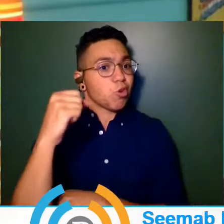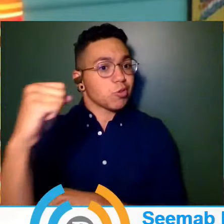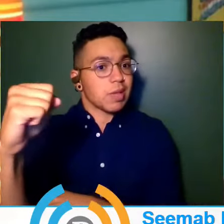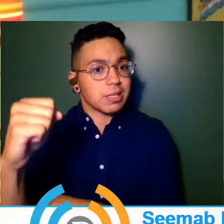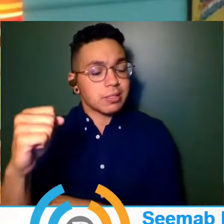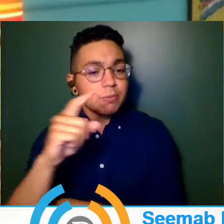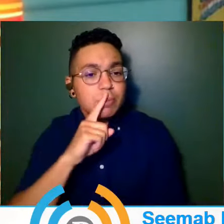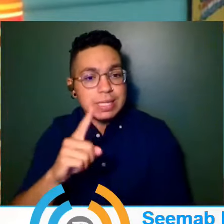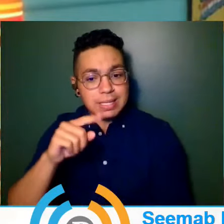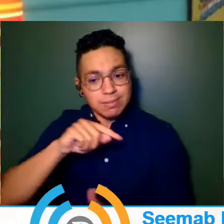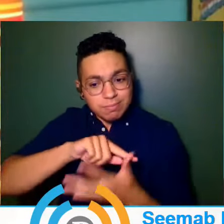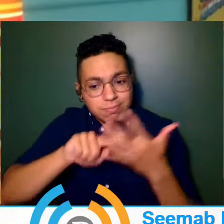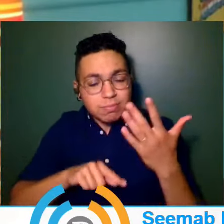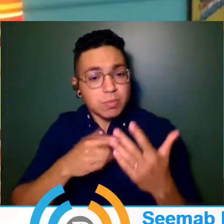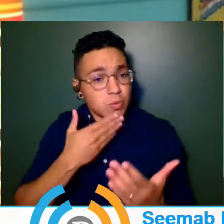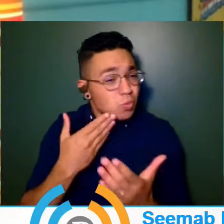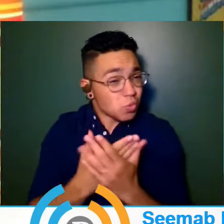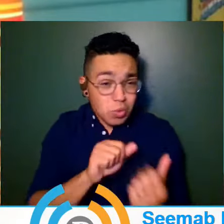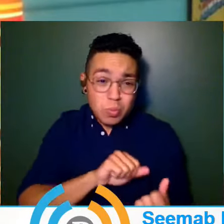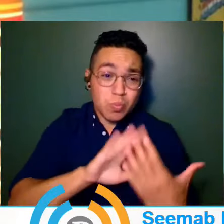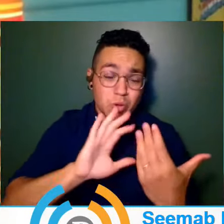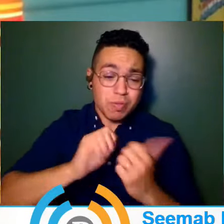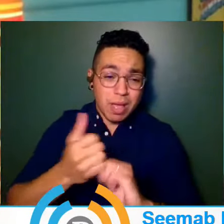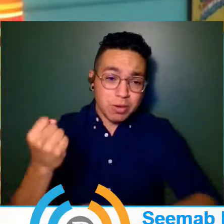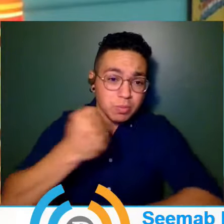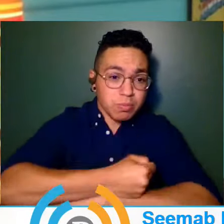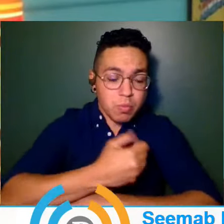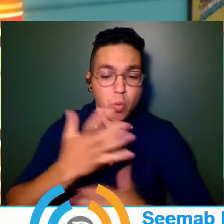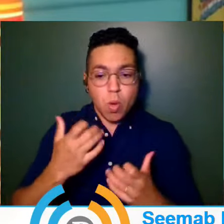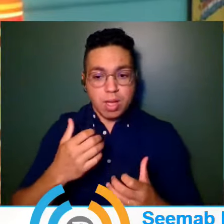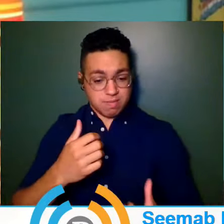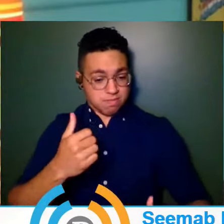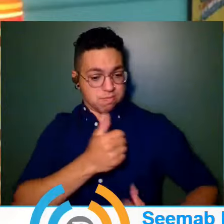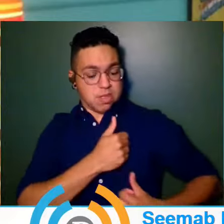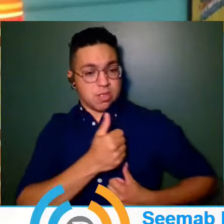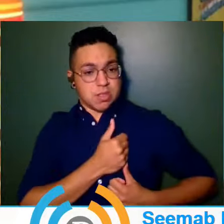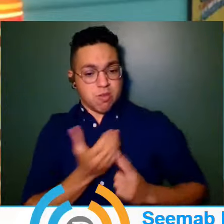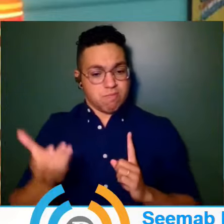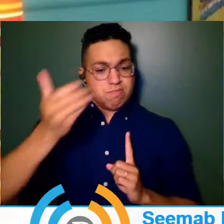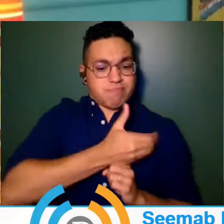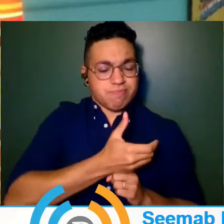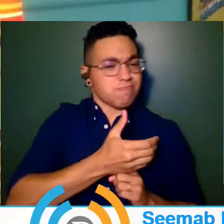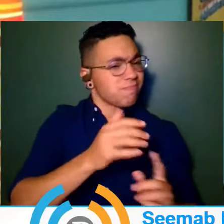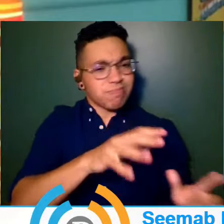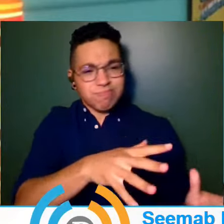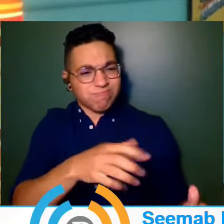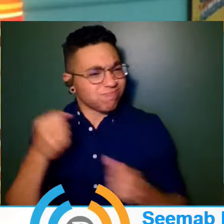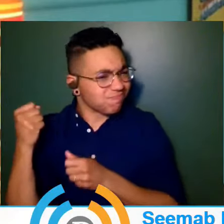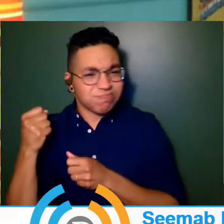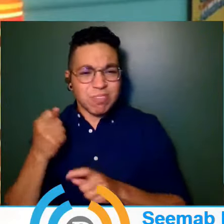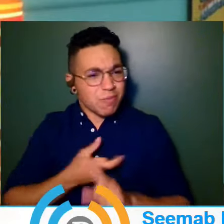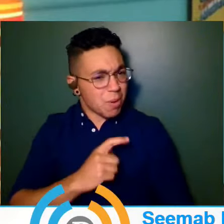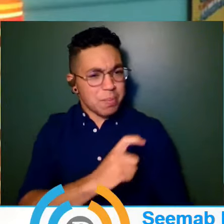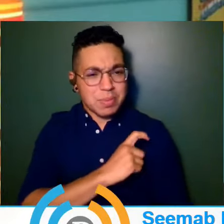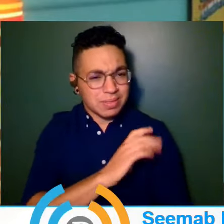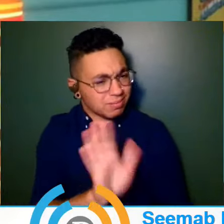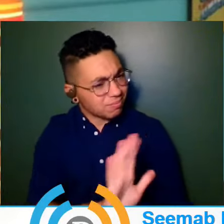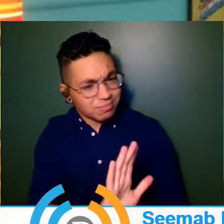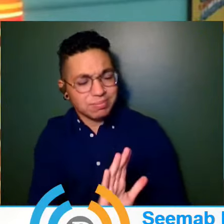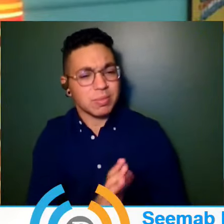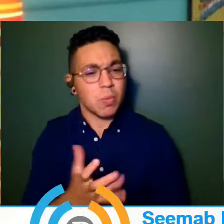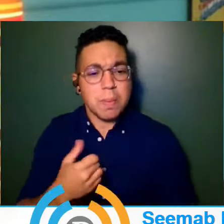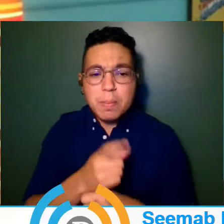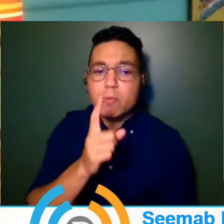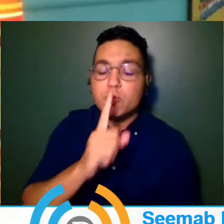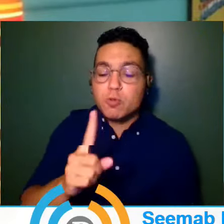are forms of abolition. You want to demilitarize police. You want to be able to make sure that the